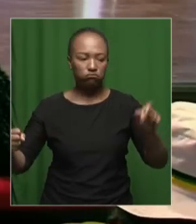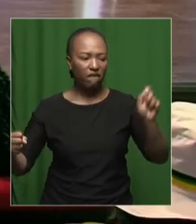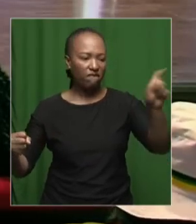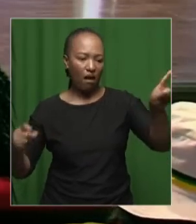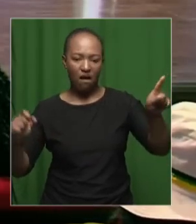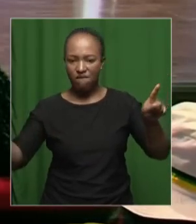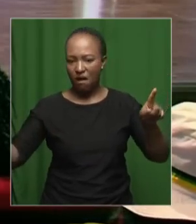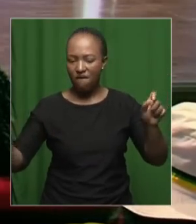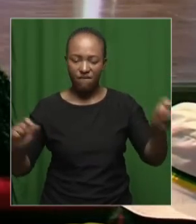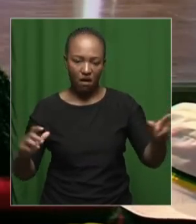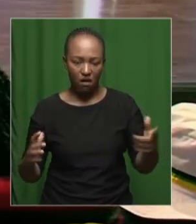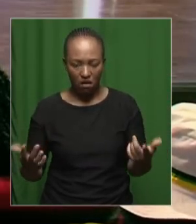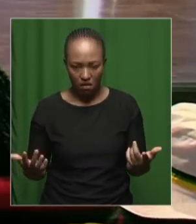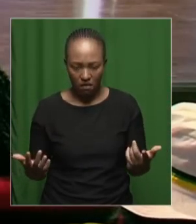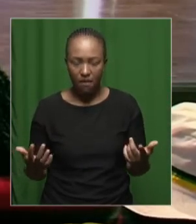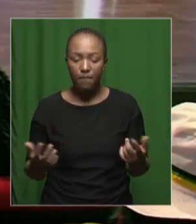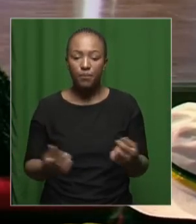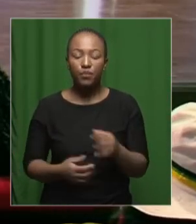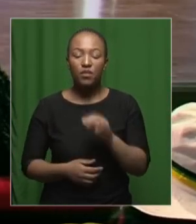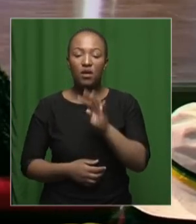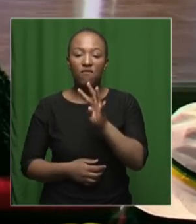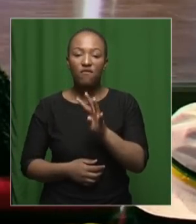instance, in this